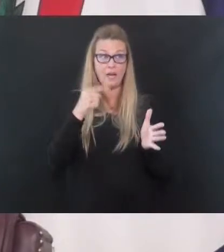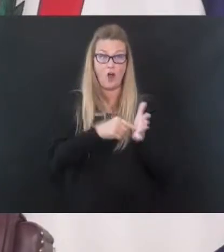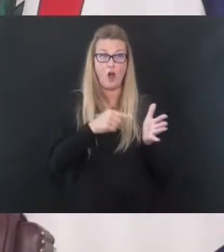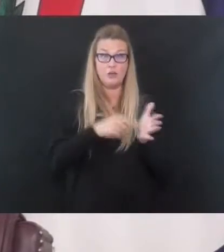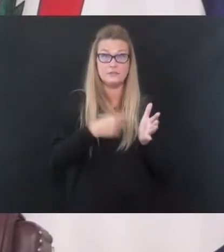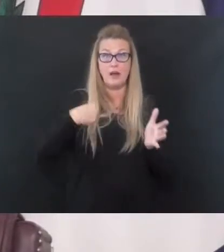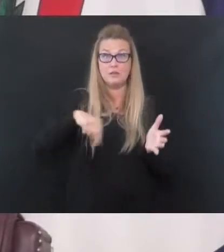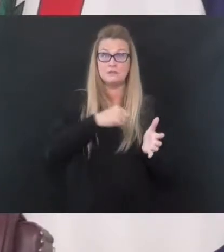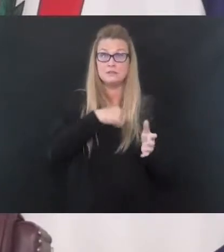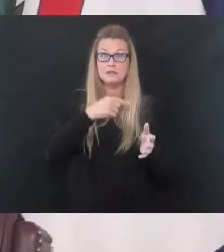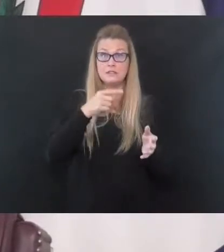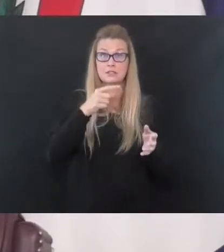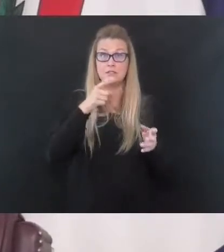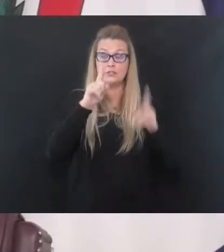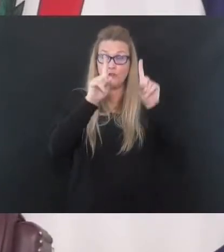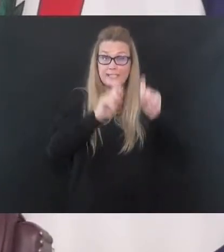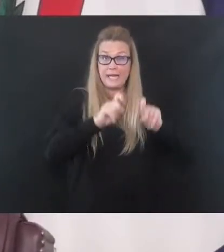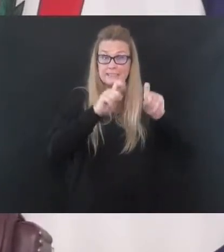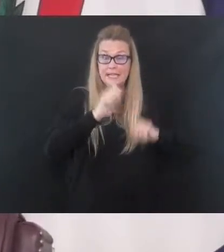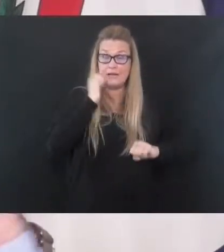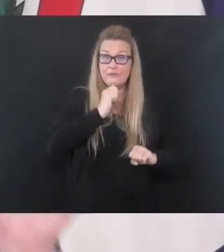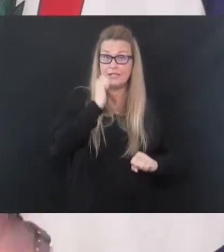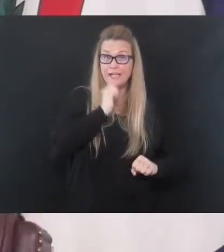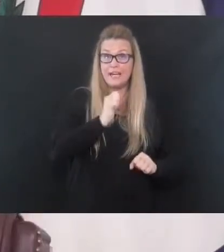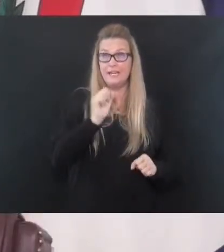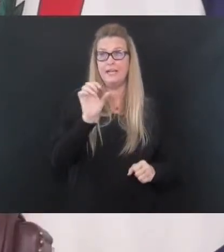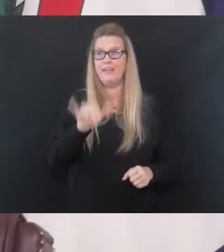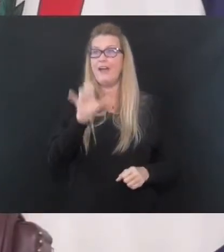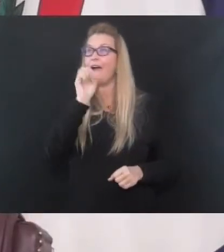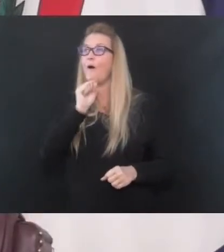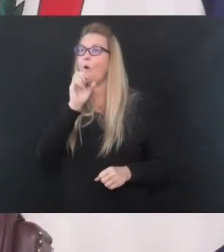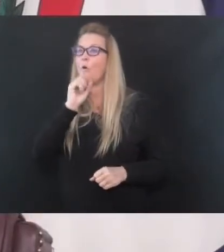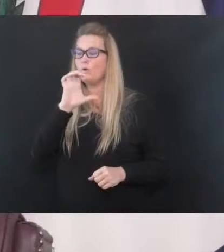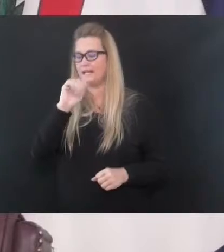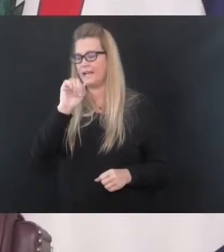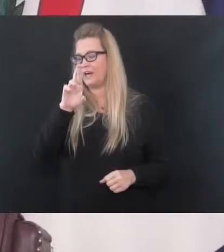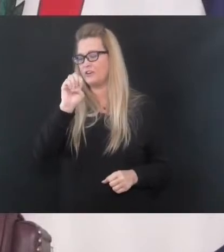number, Charles. You know, from the standpoint of the old CARES money,